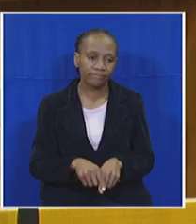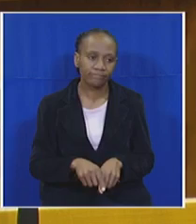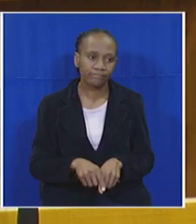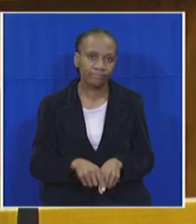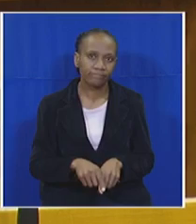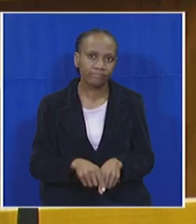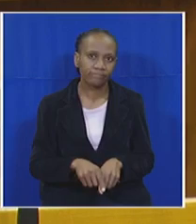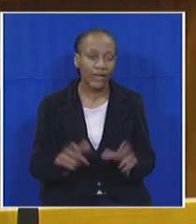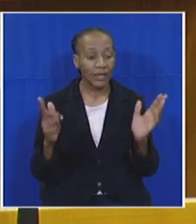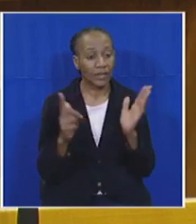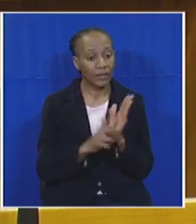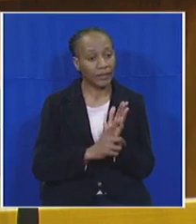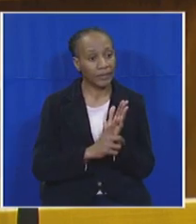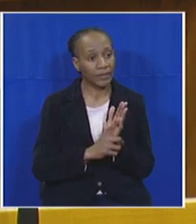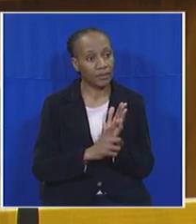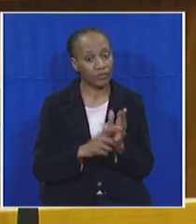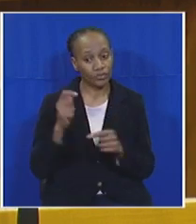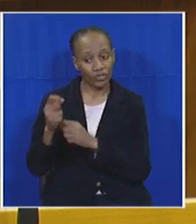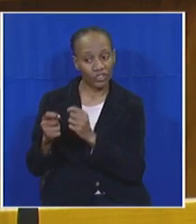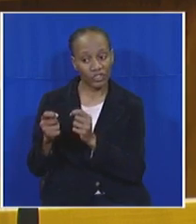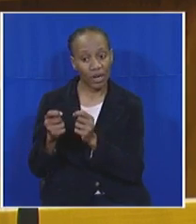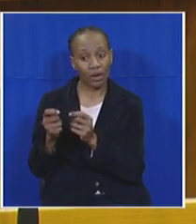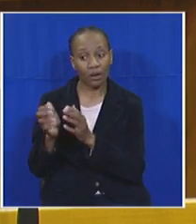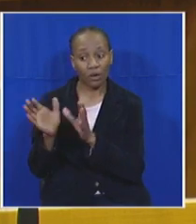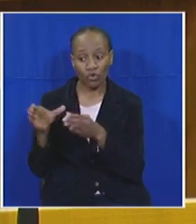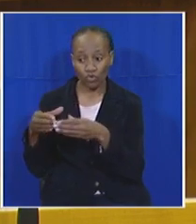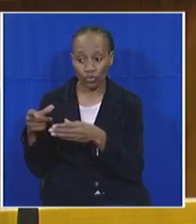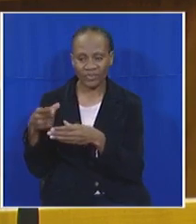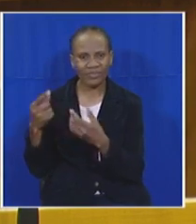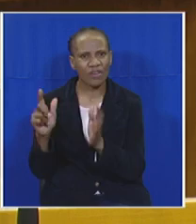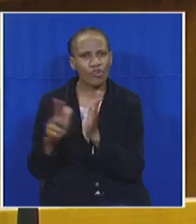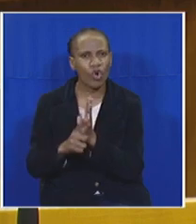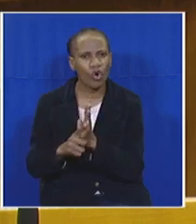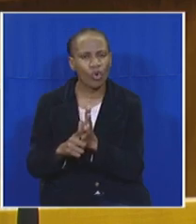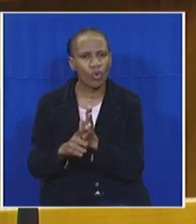the legal status of the current traditional councils. Reducing deaths and